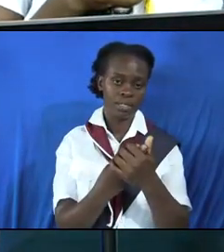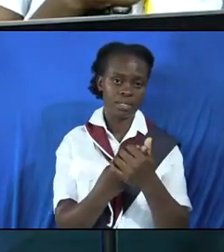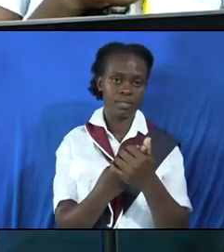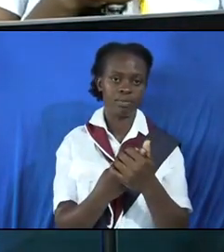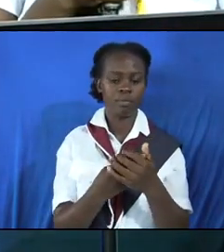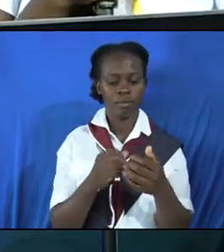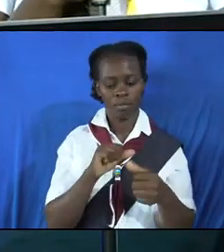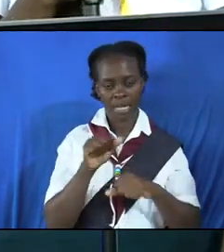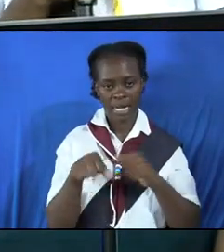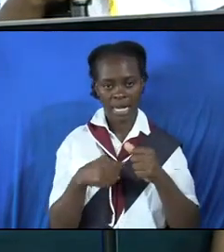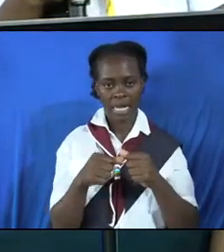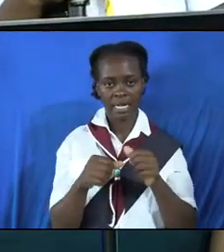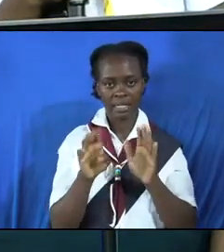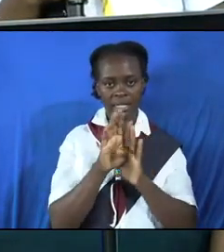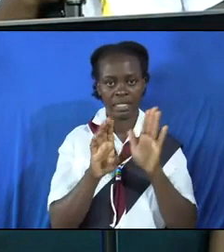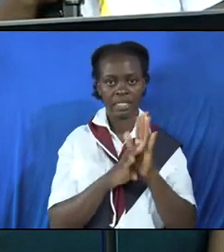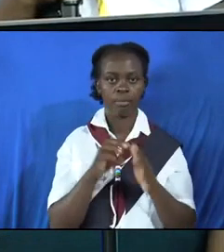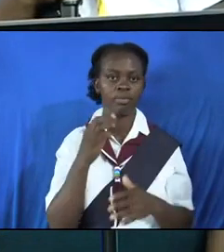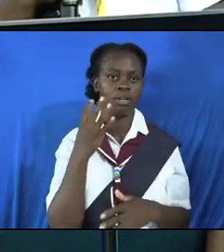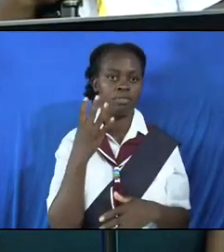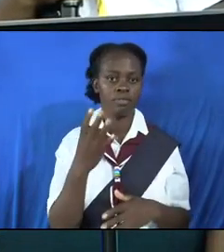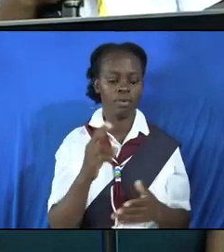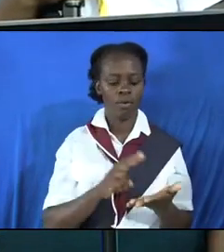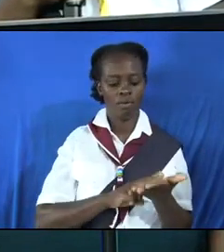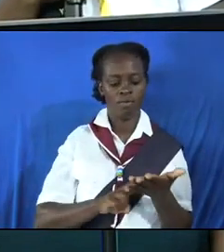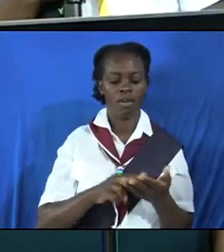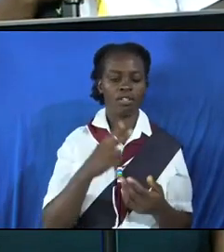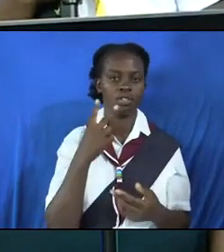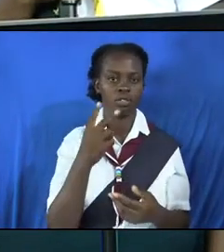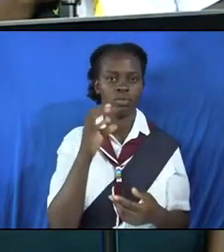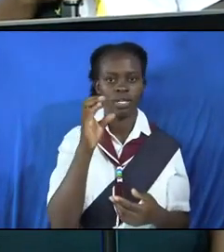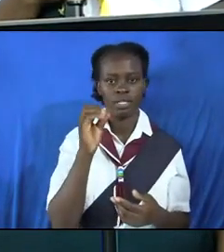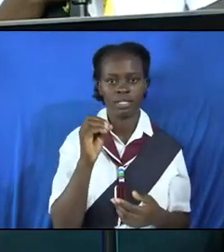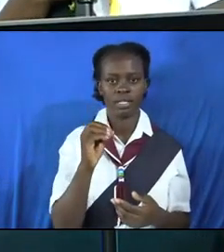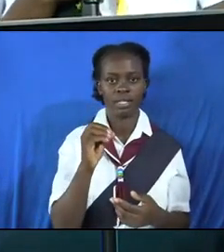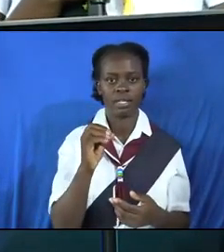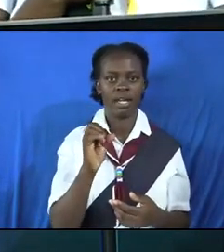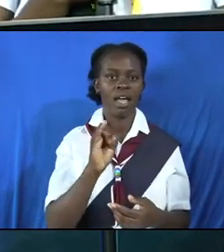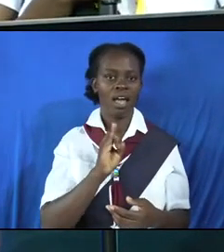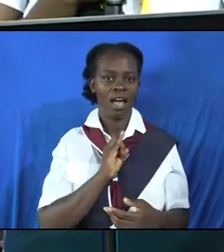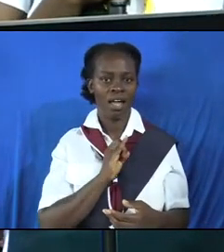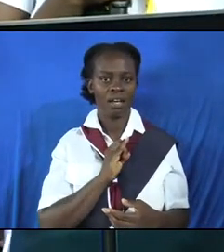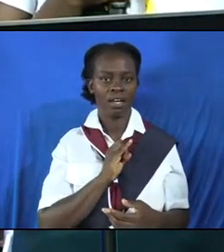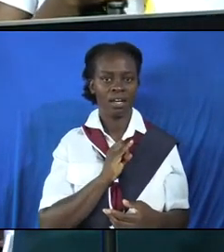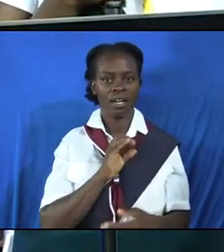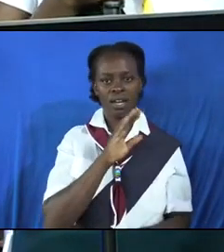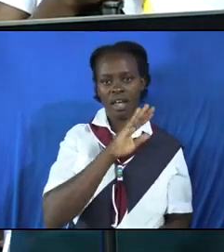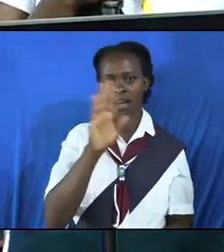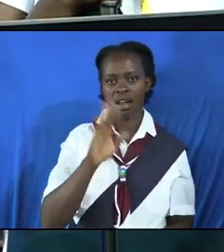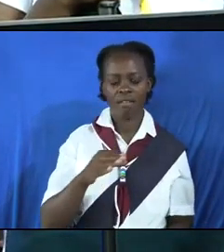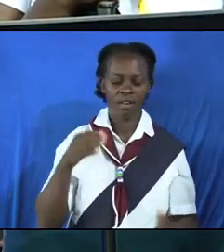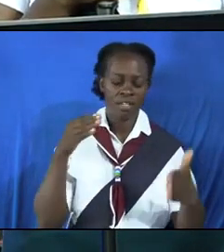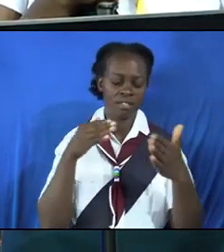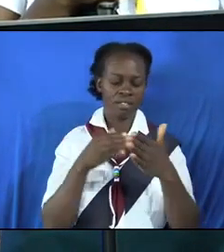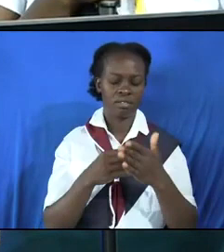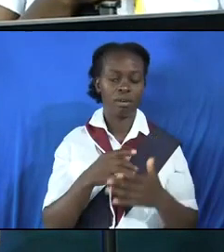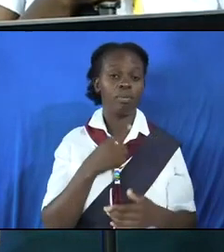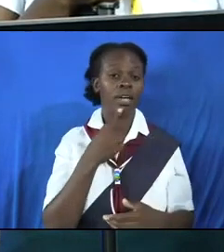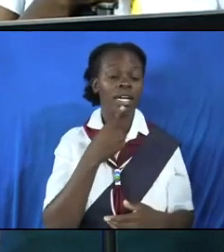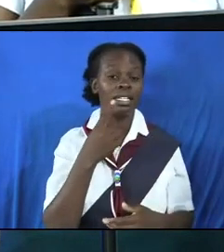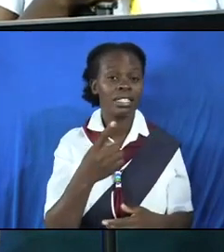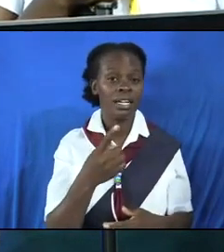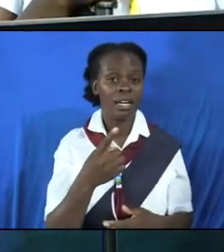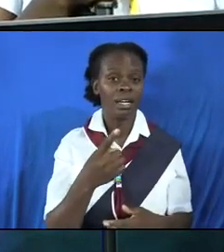chapter 4, verse 20, and it says, I cannot stop telling about everything I have